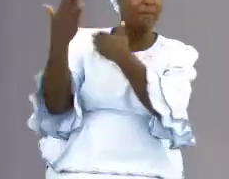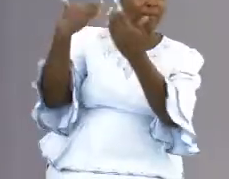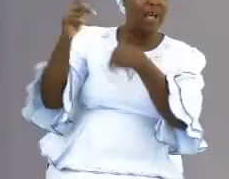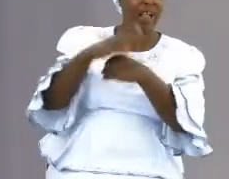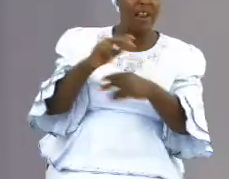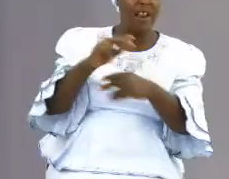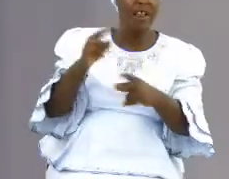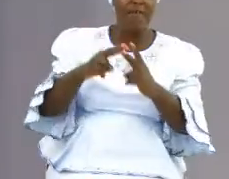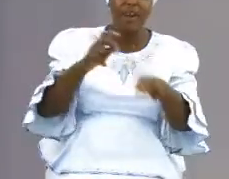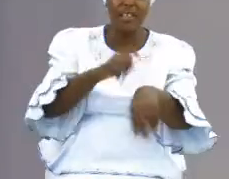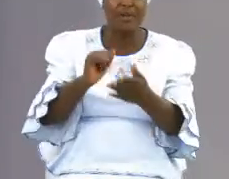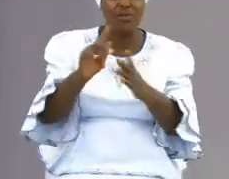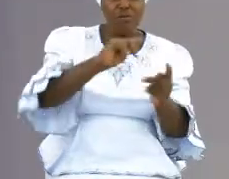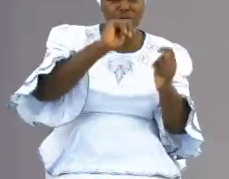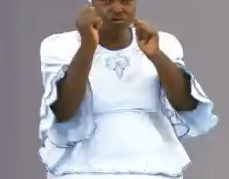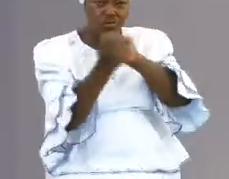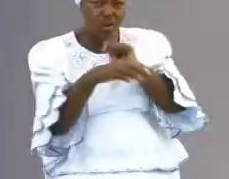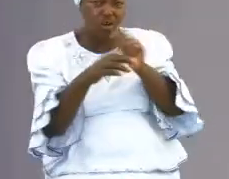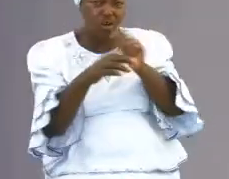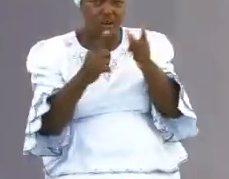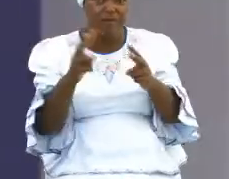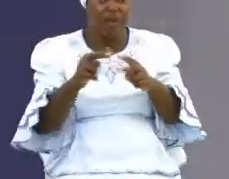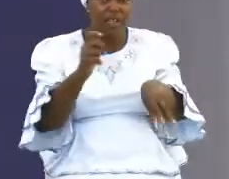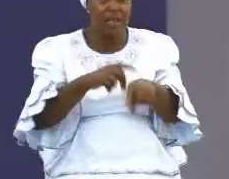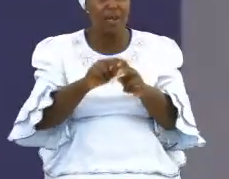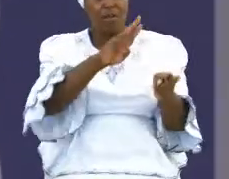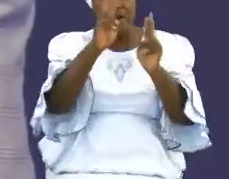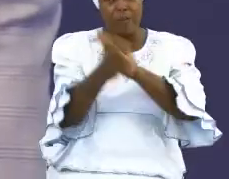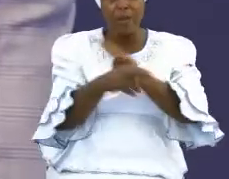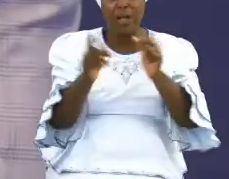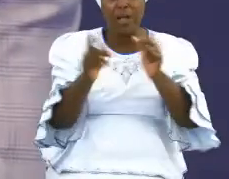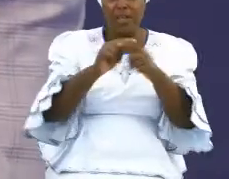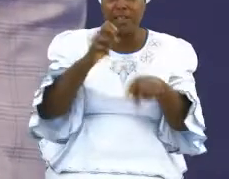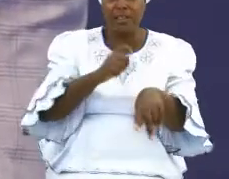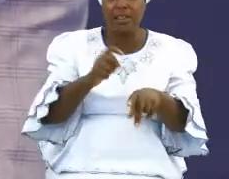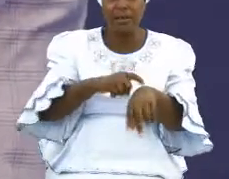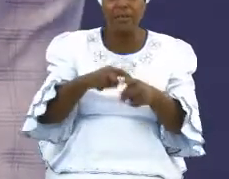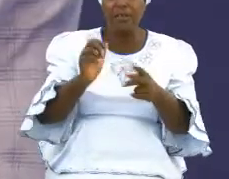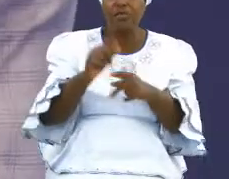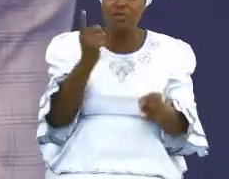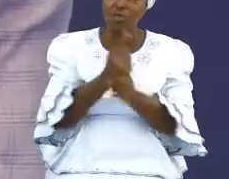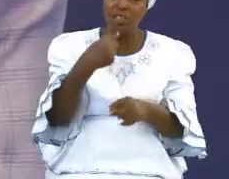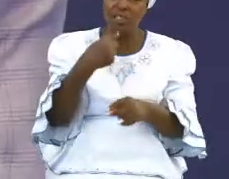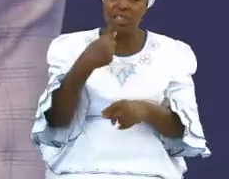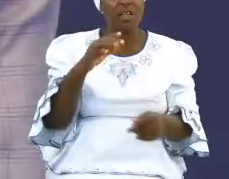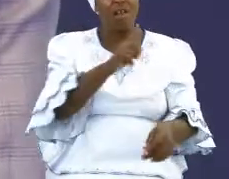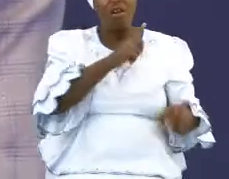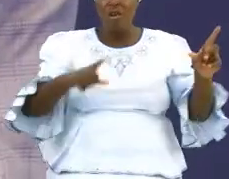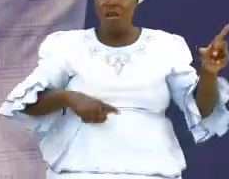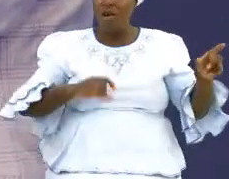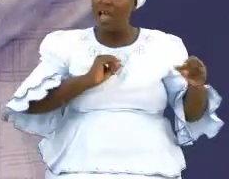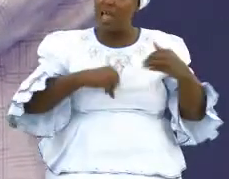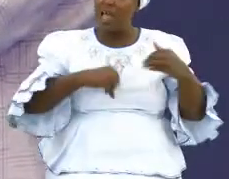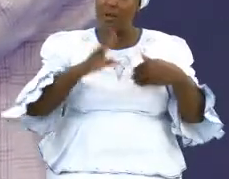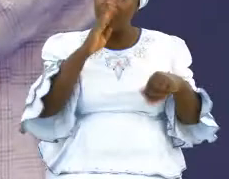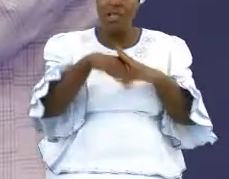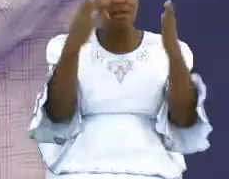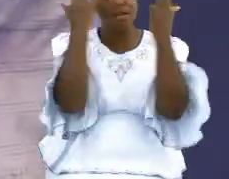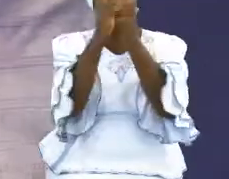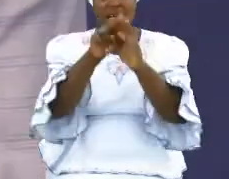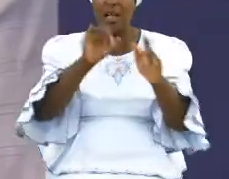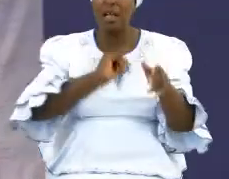turn, the moment you repent, the moment you say, Lord, I've been in darkness, I want to come to the